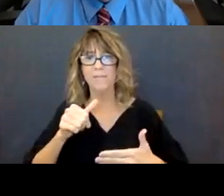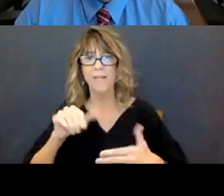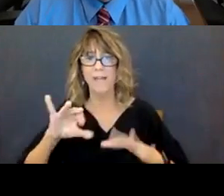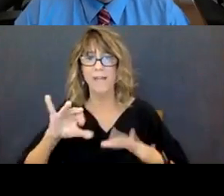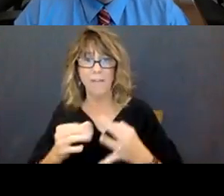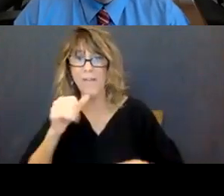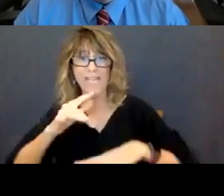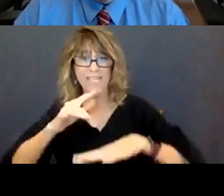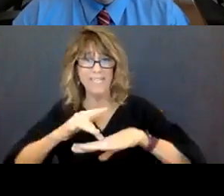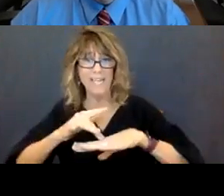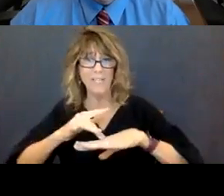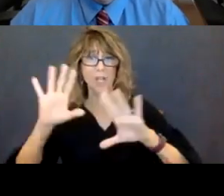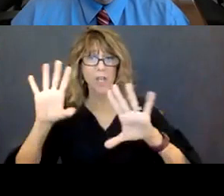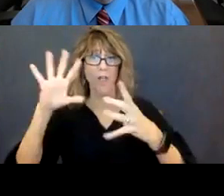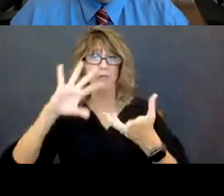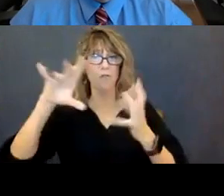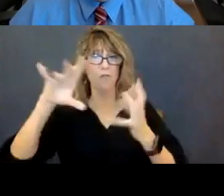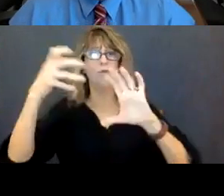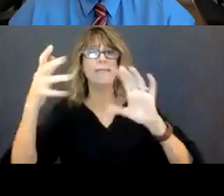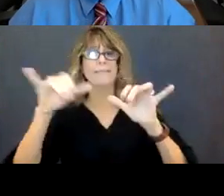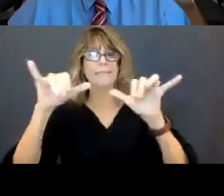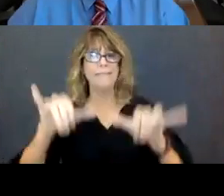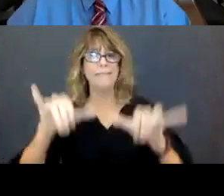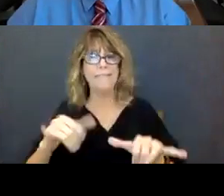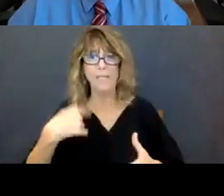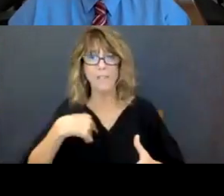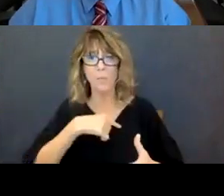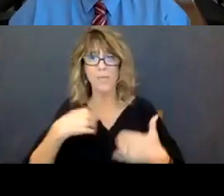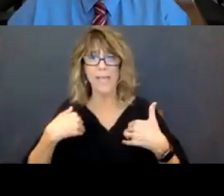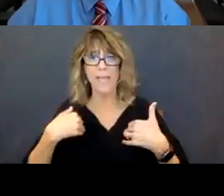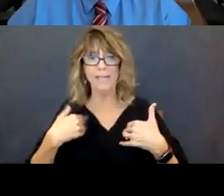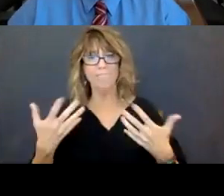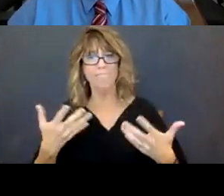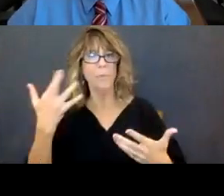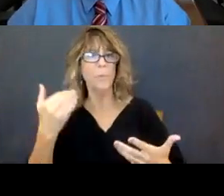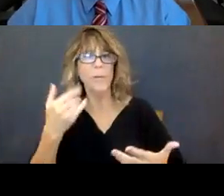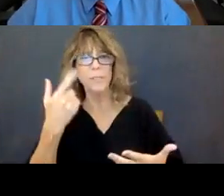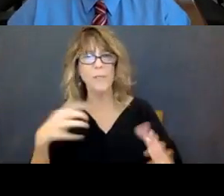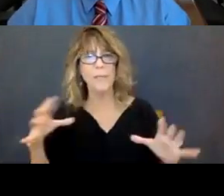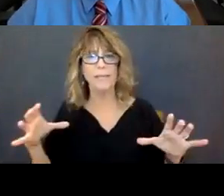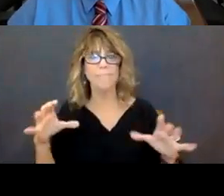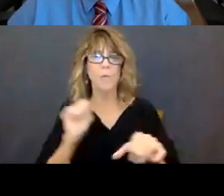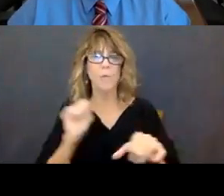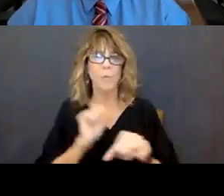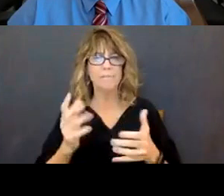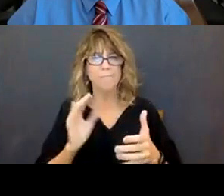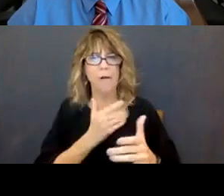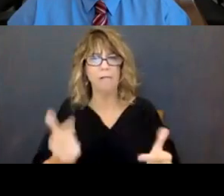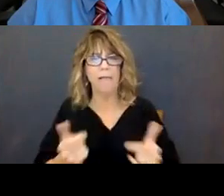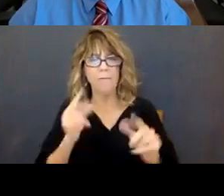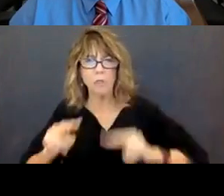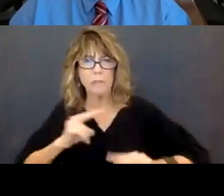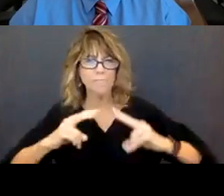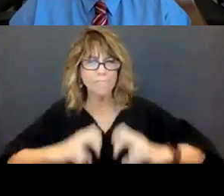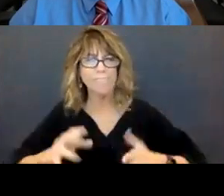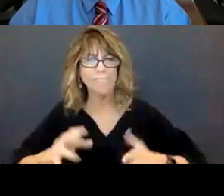not touched the crisis system, however, is because we did an overhaul of our life and my young son lives in a bubble. I come